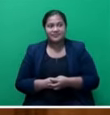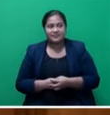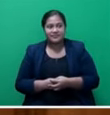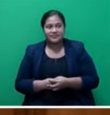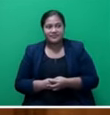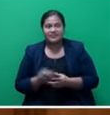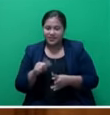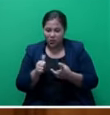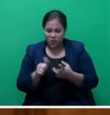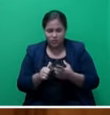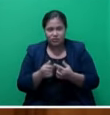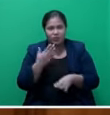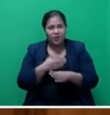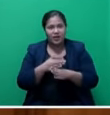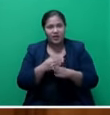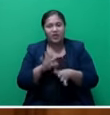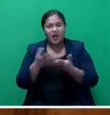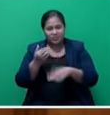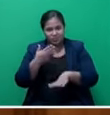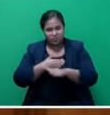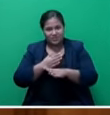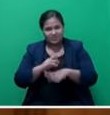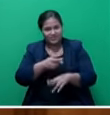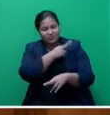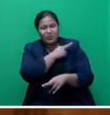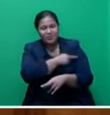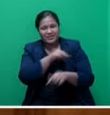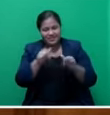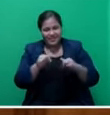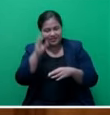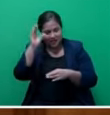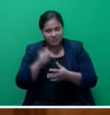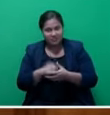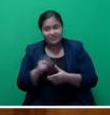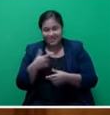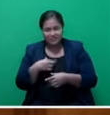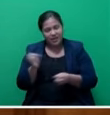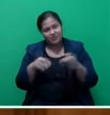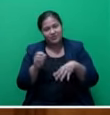of the country in terms of responsibilities. And that, Honorable Speaker, is my contribution to